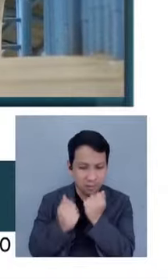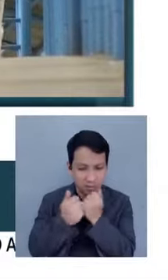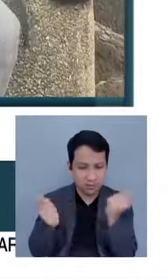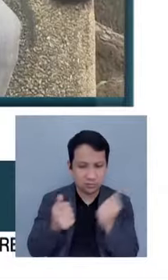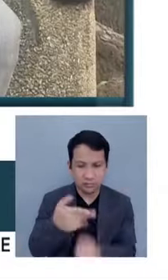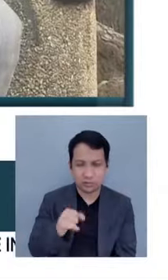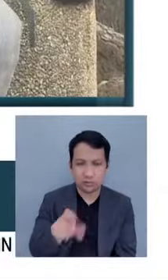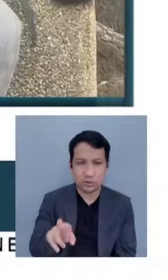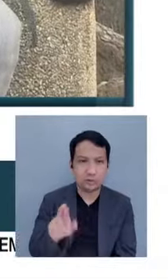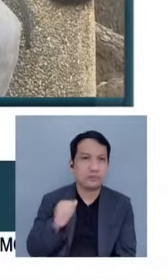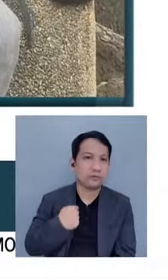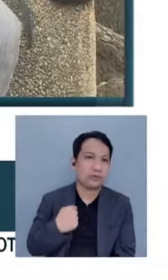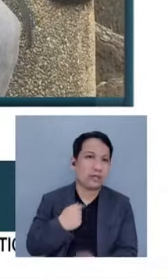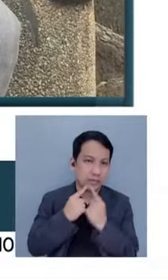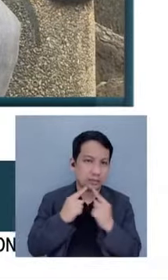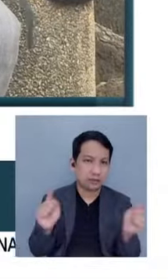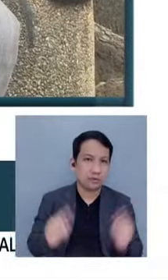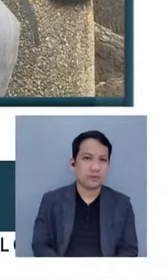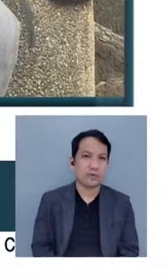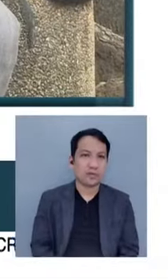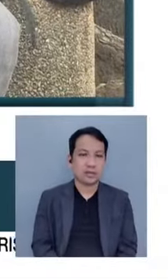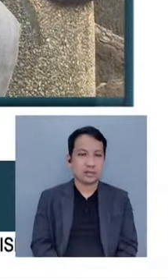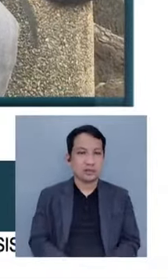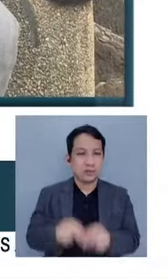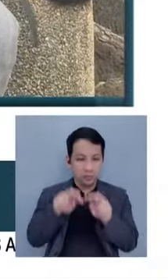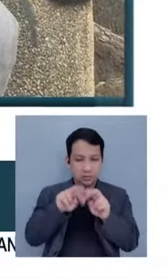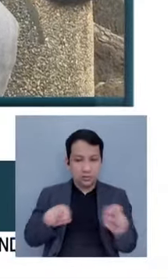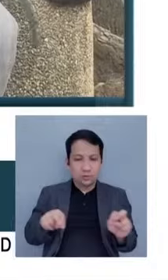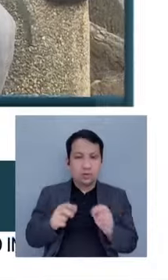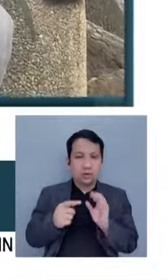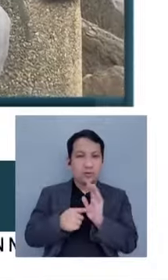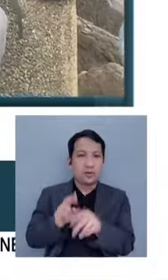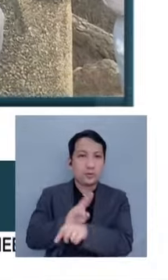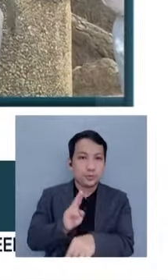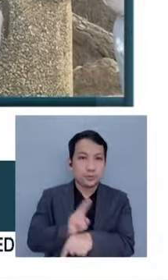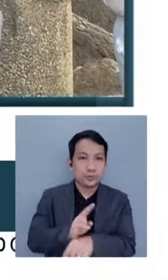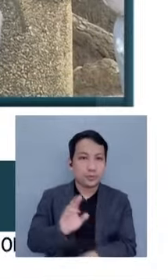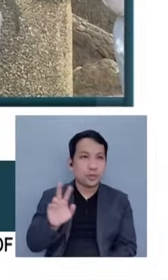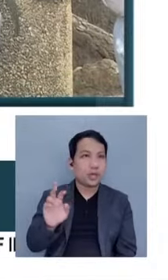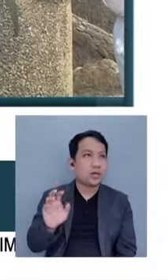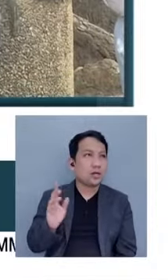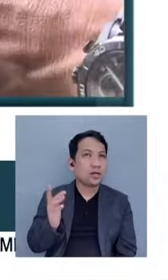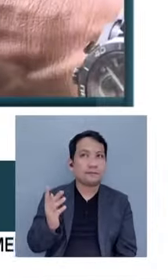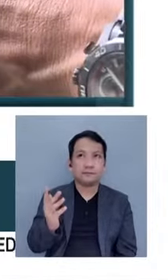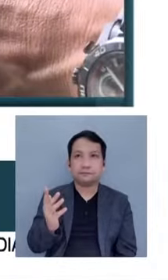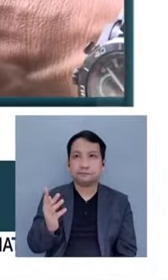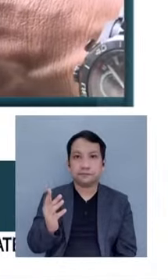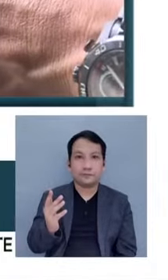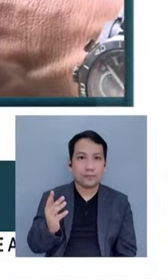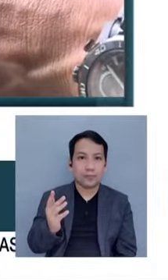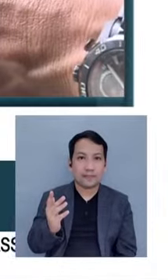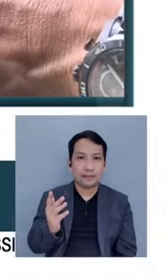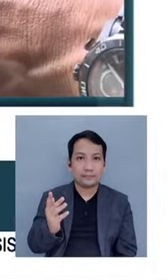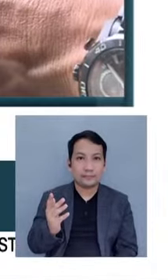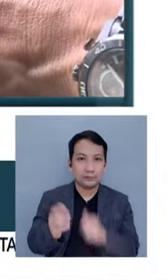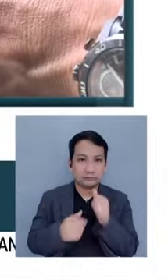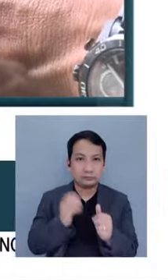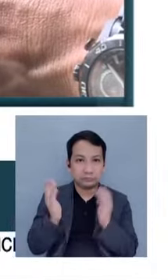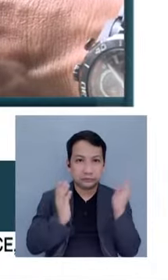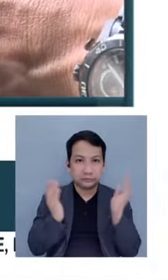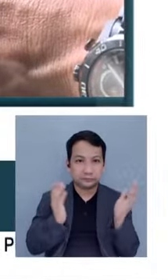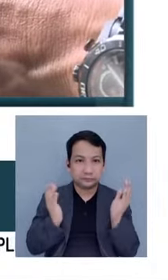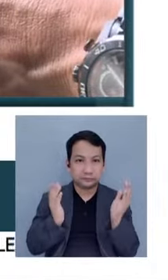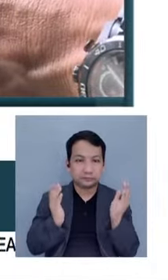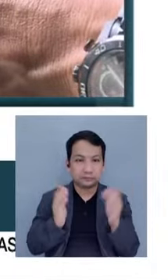themselves. After our investigation, it seems that they used a denial of service as a